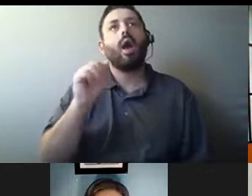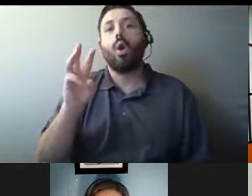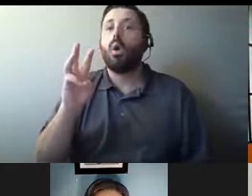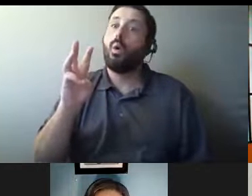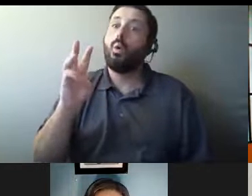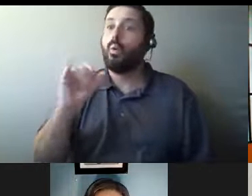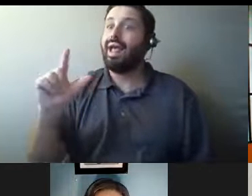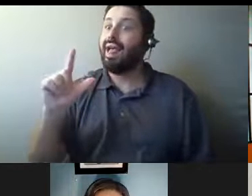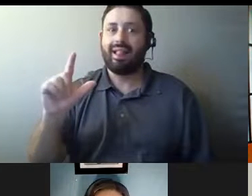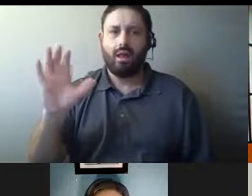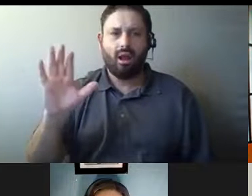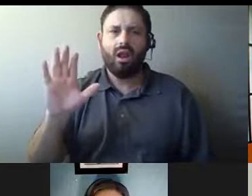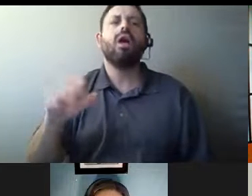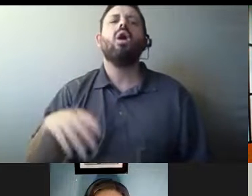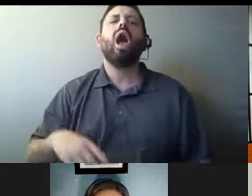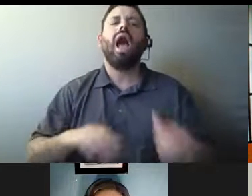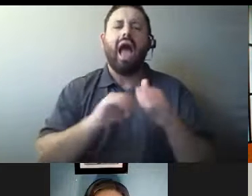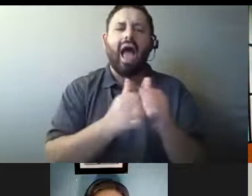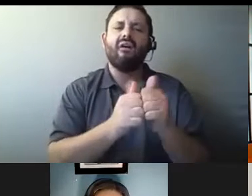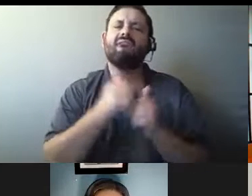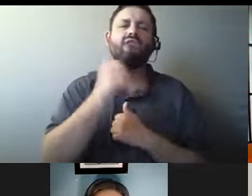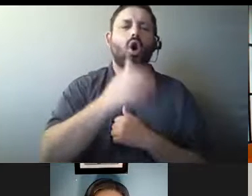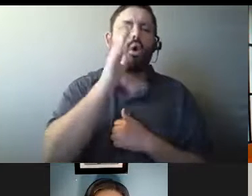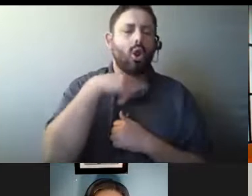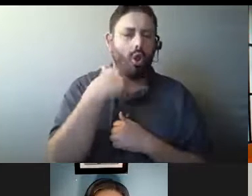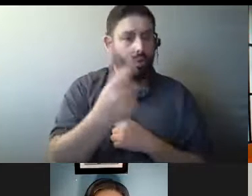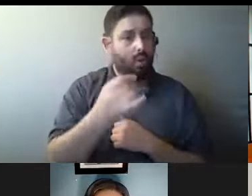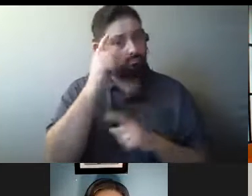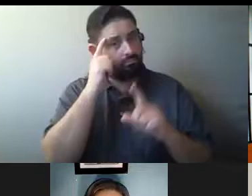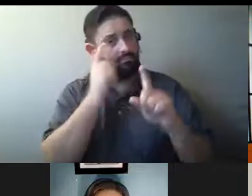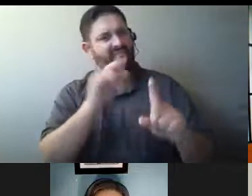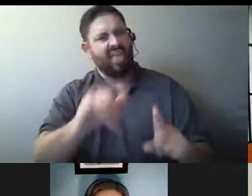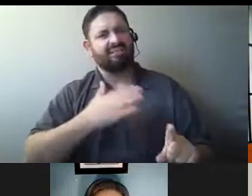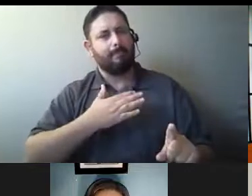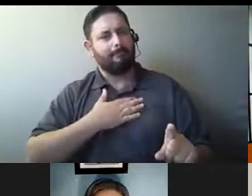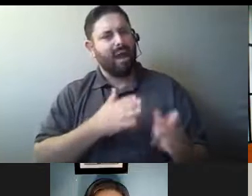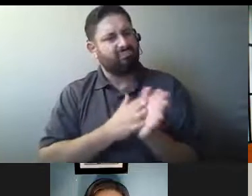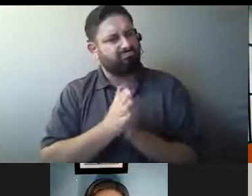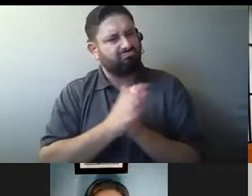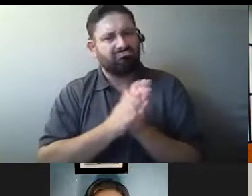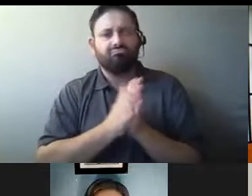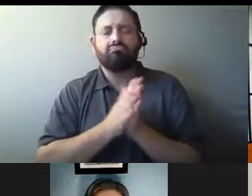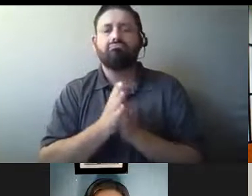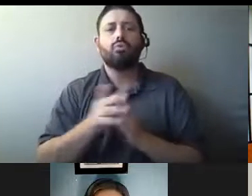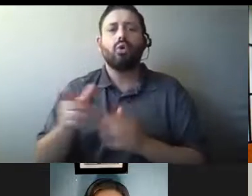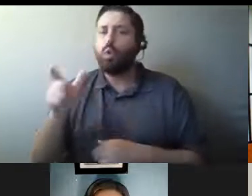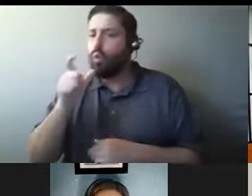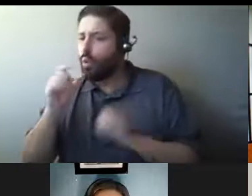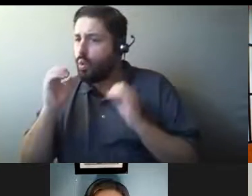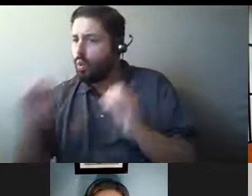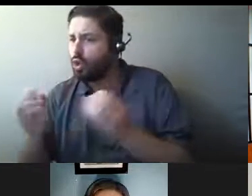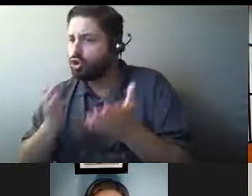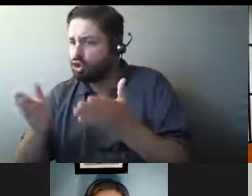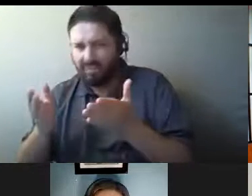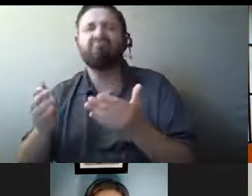how far will I go with this? Because ultimately that is a passion I have, connecting those who do not have those services with those